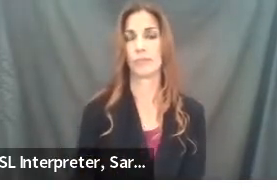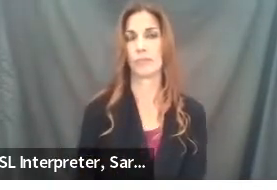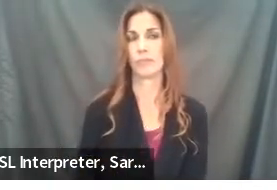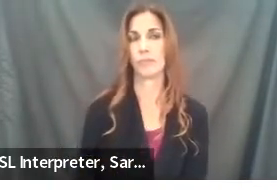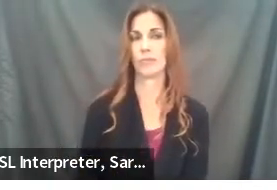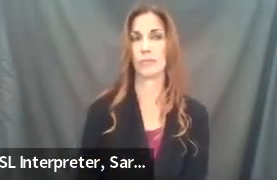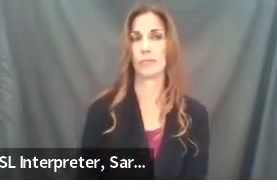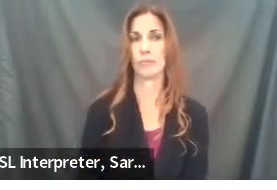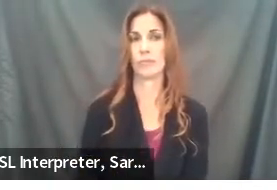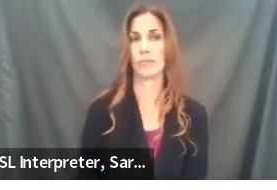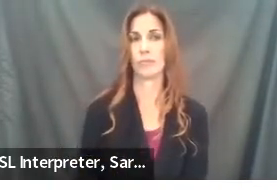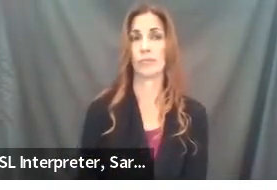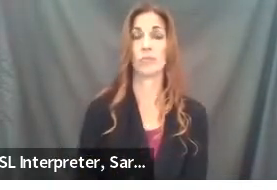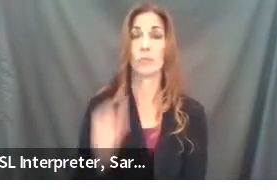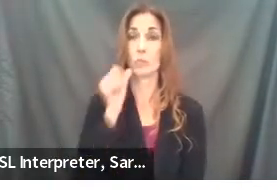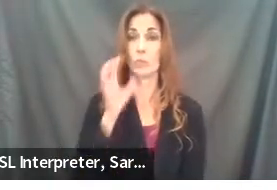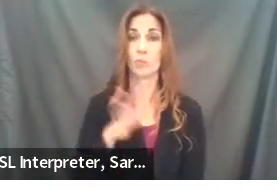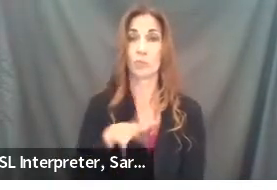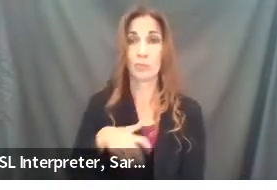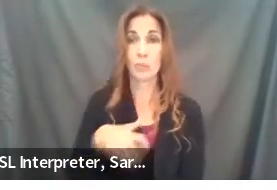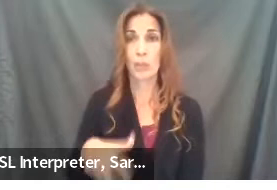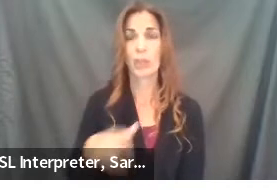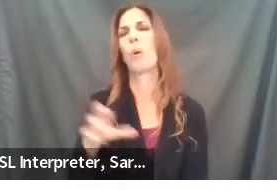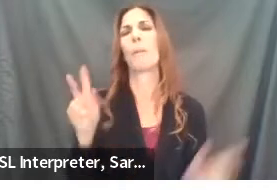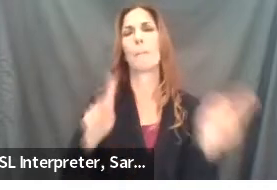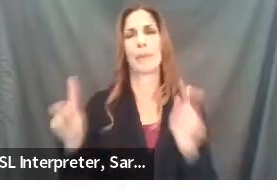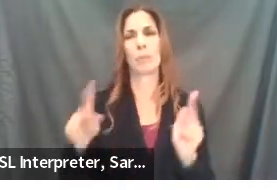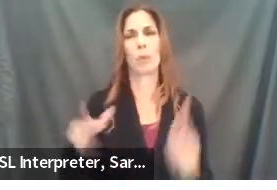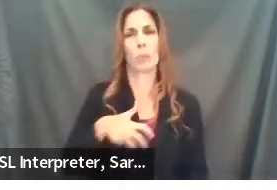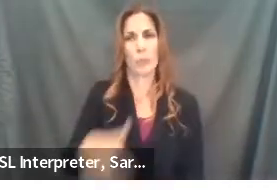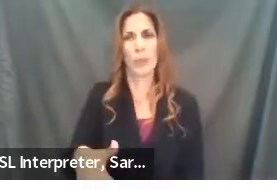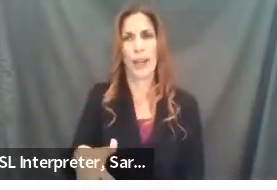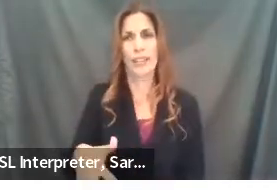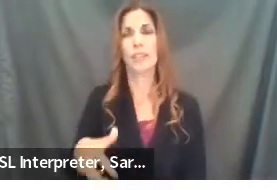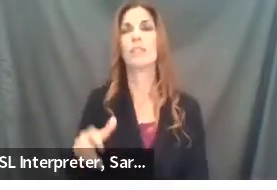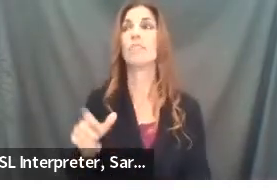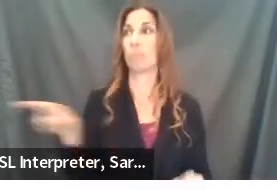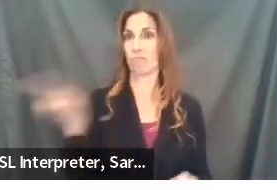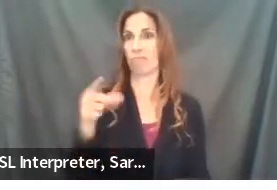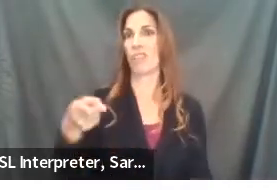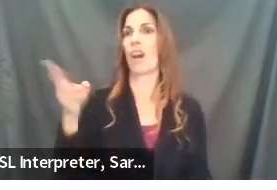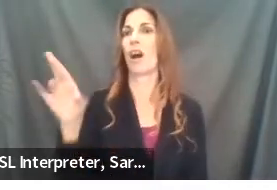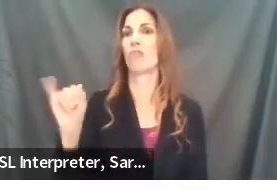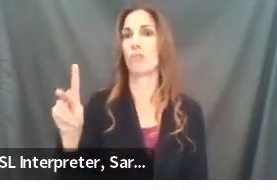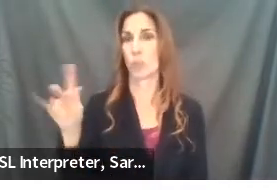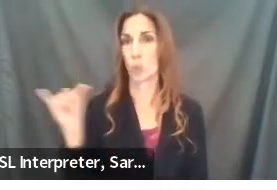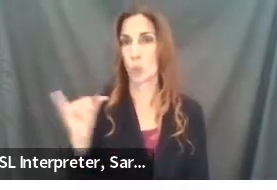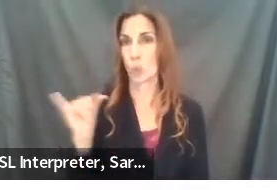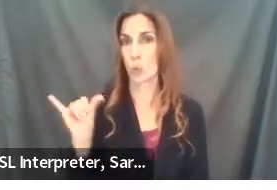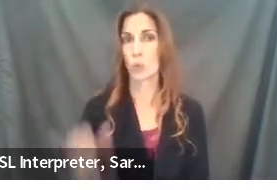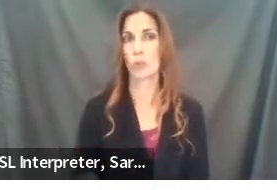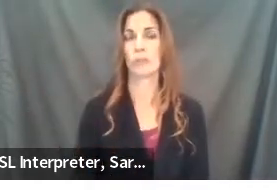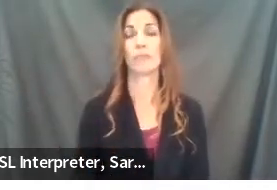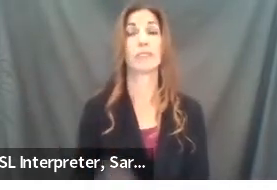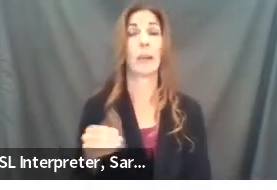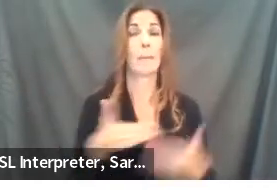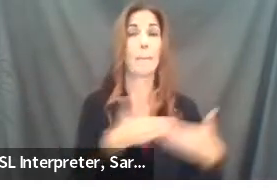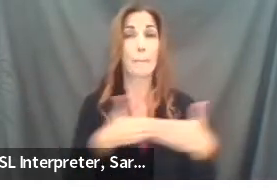Pregnant women and recently pregnant people also are at high risk, infants and children.